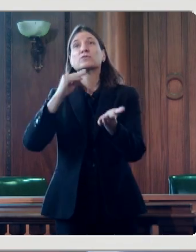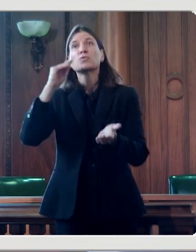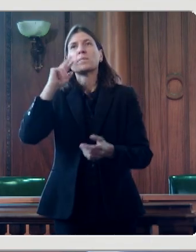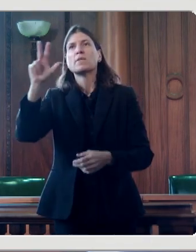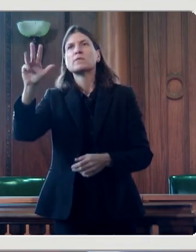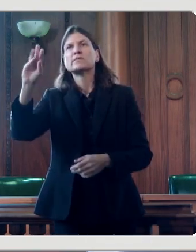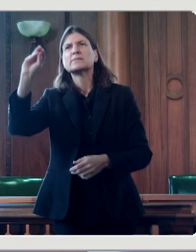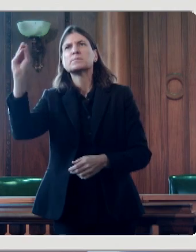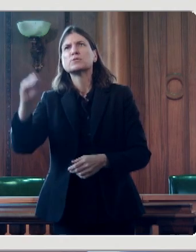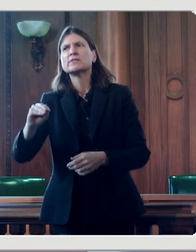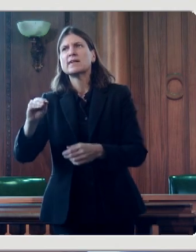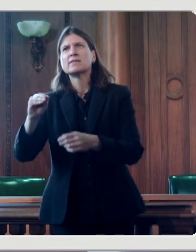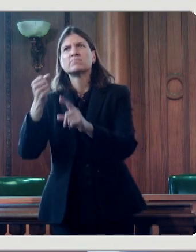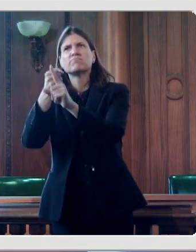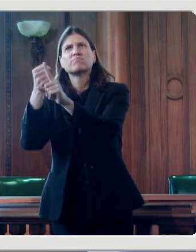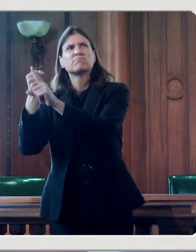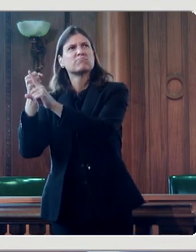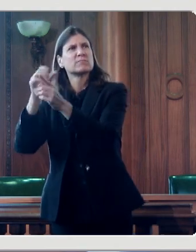36.7%.